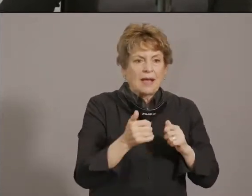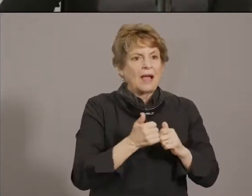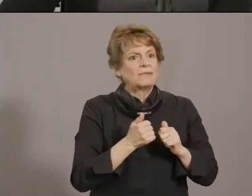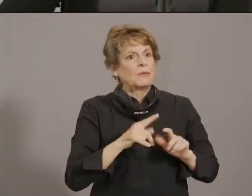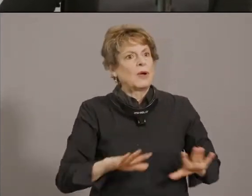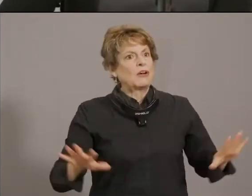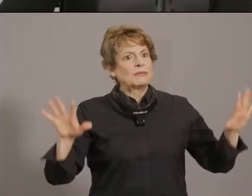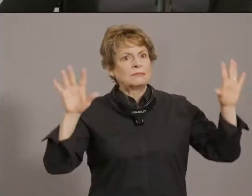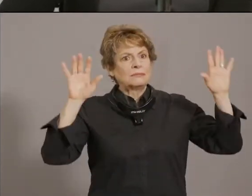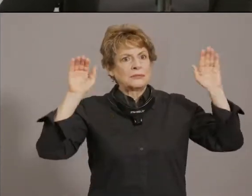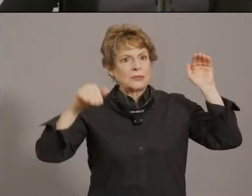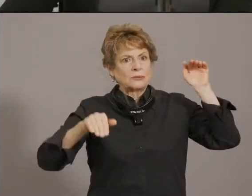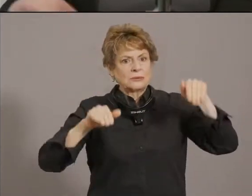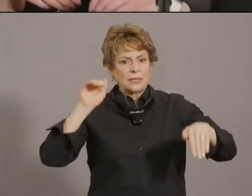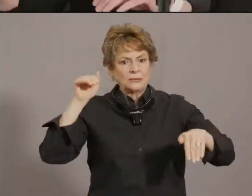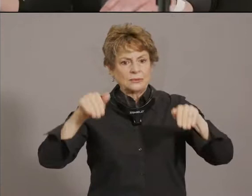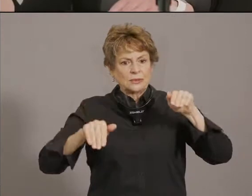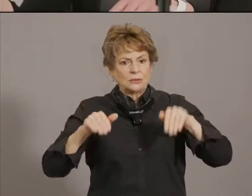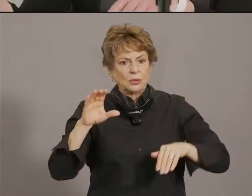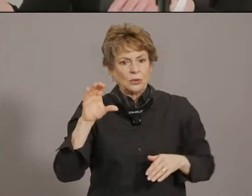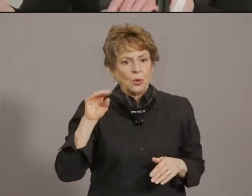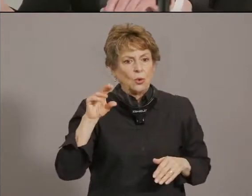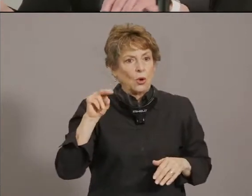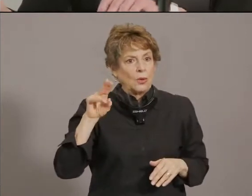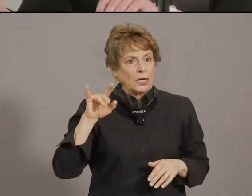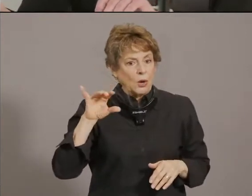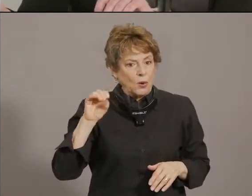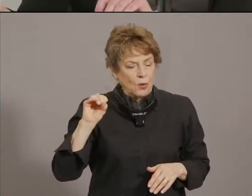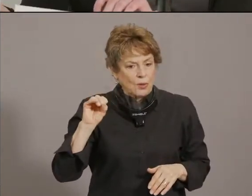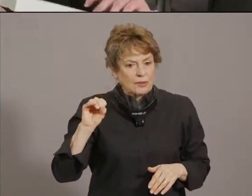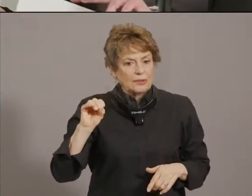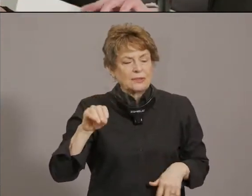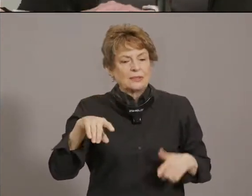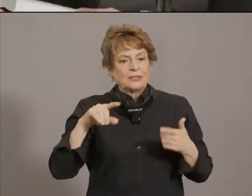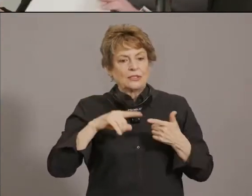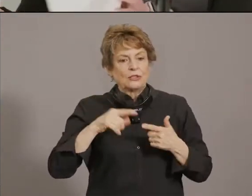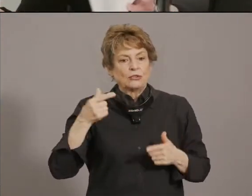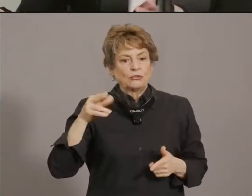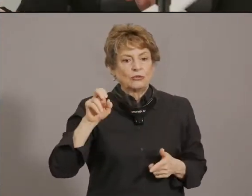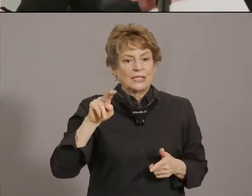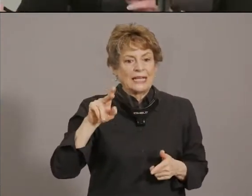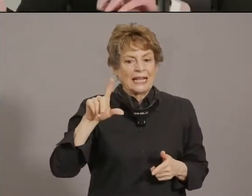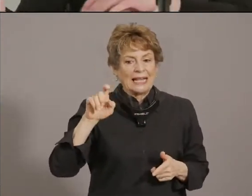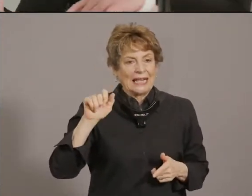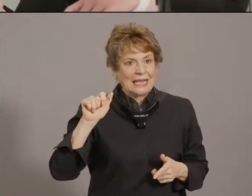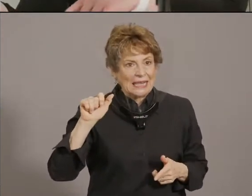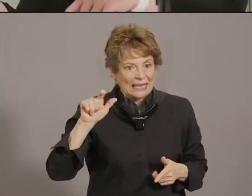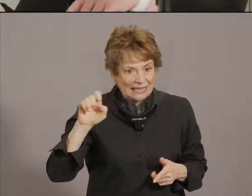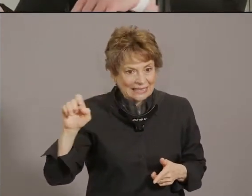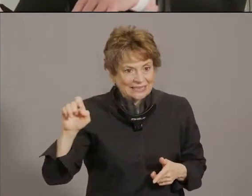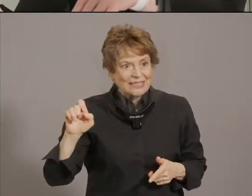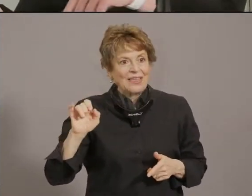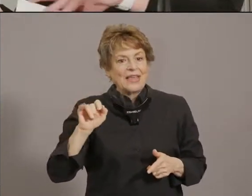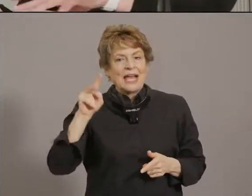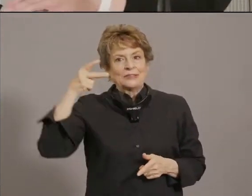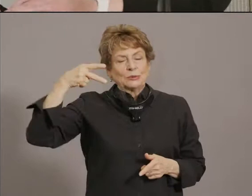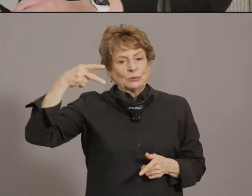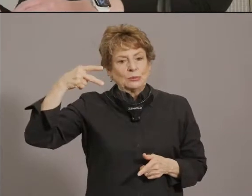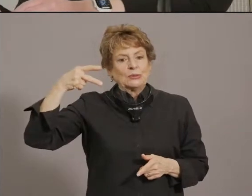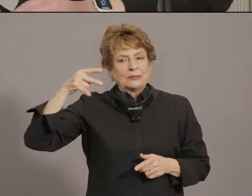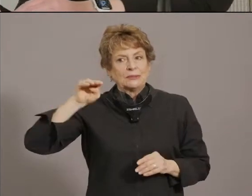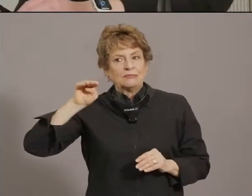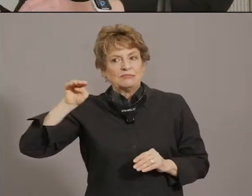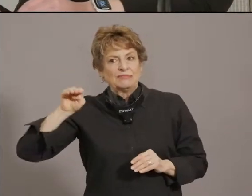Coconino and Greenlee. But the state is moving in the right direction with our cases. And so now I'm going to move